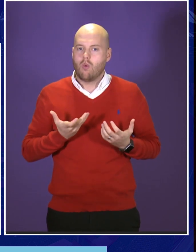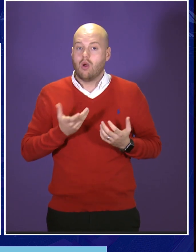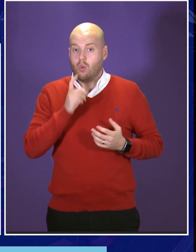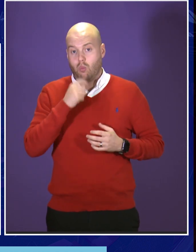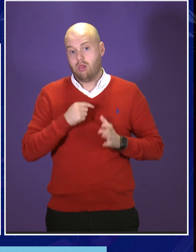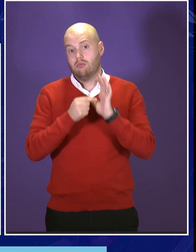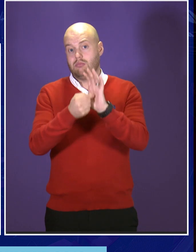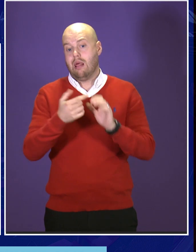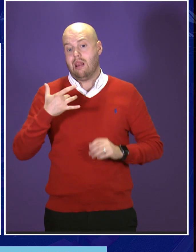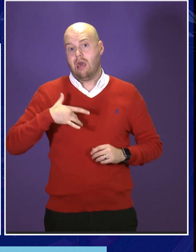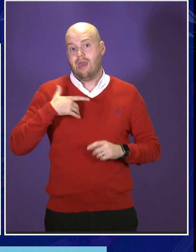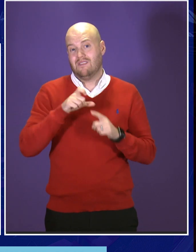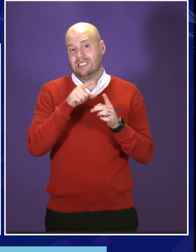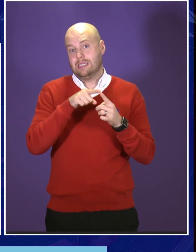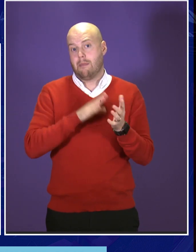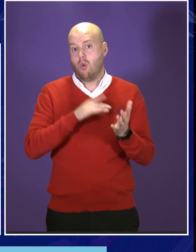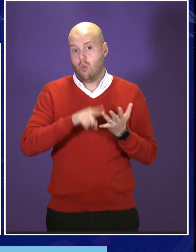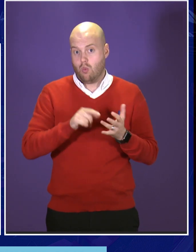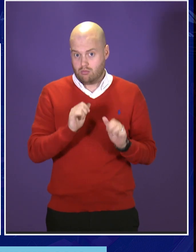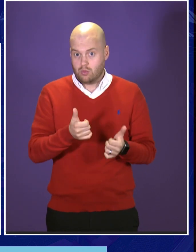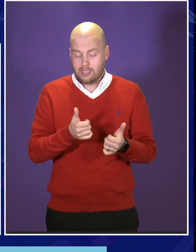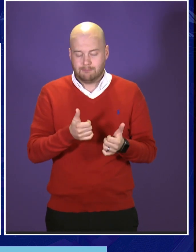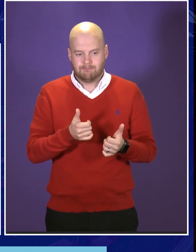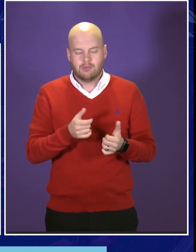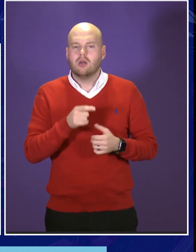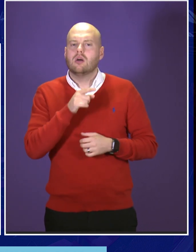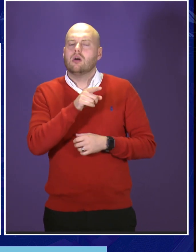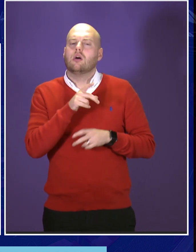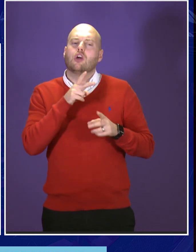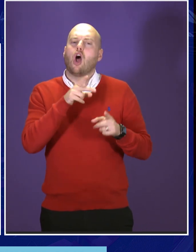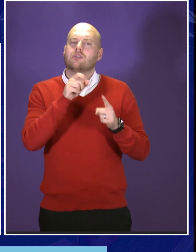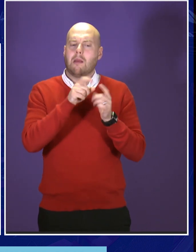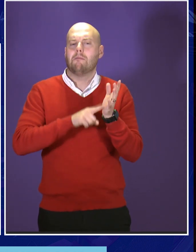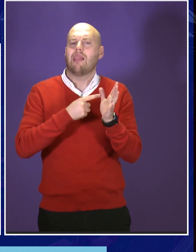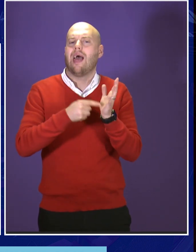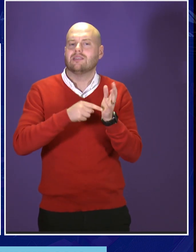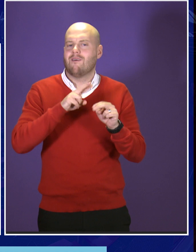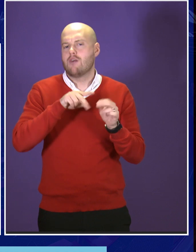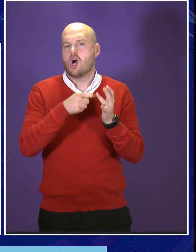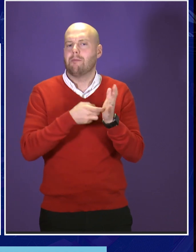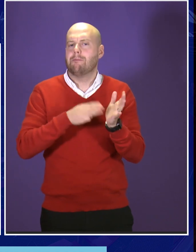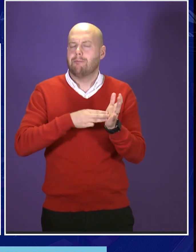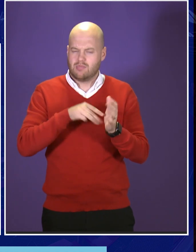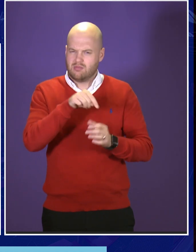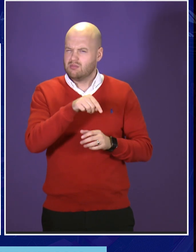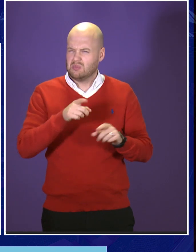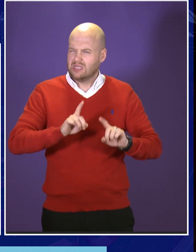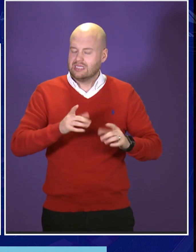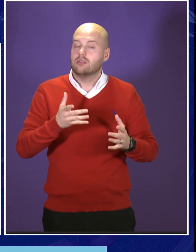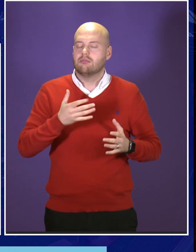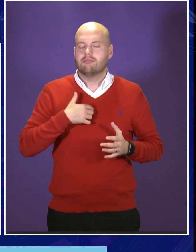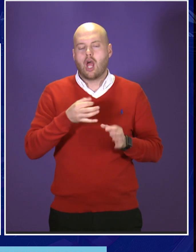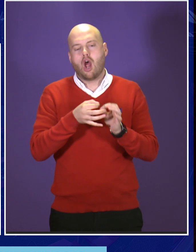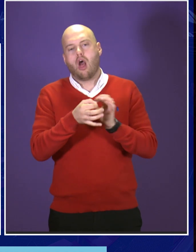And so bear with me if things don't work. What is a platform? There's very tiny text on here, but we are an online